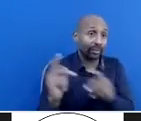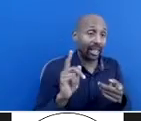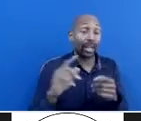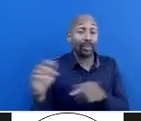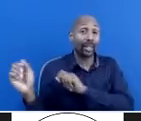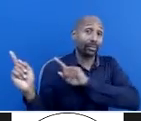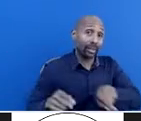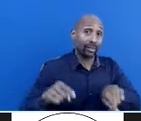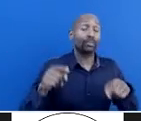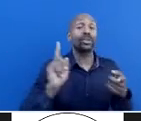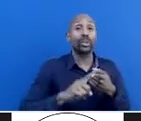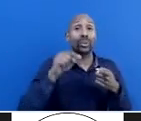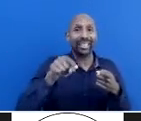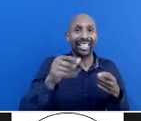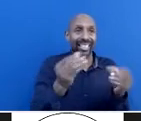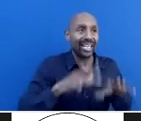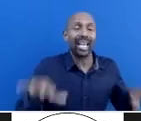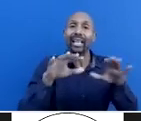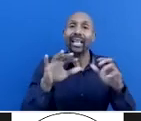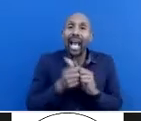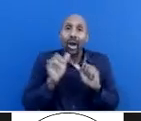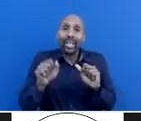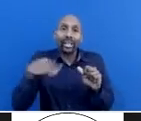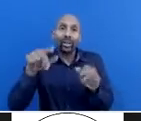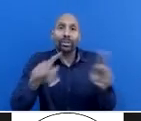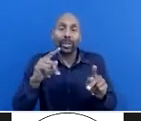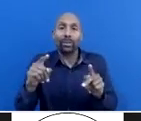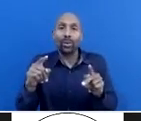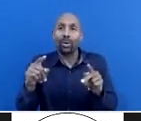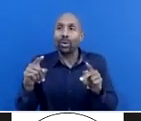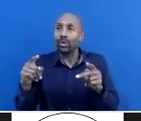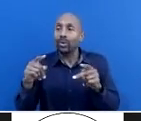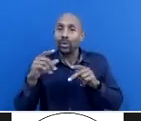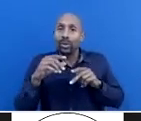ring shout for the African Muslim, moving in its